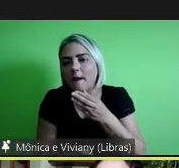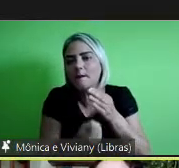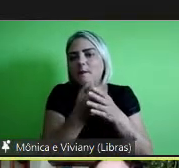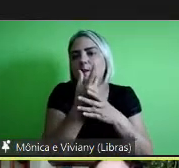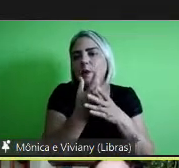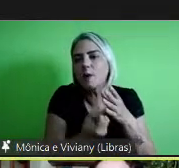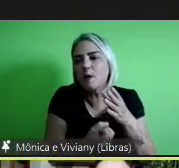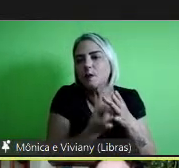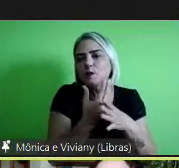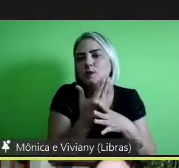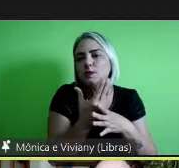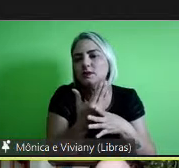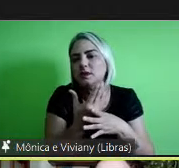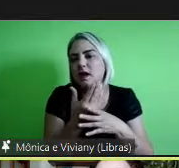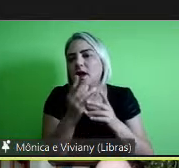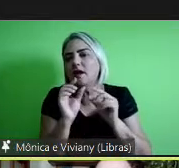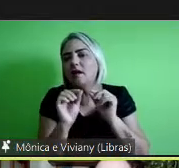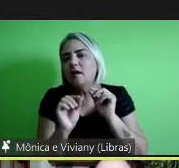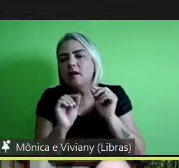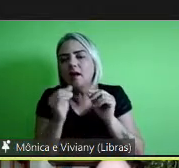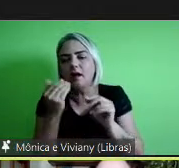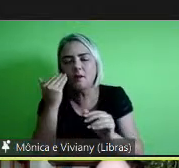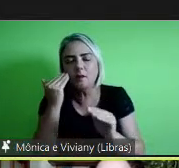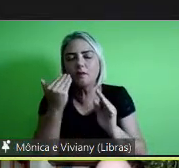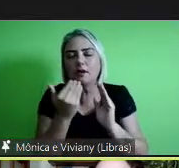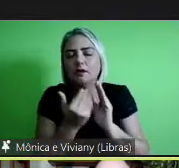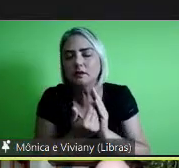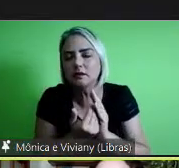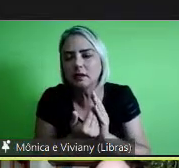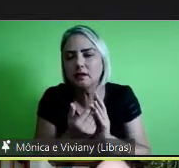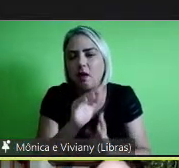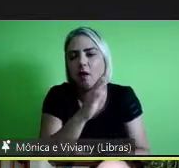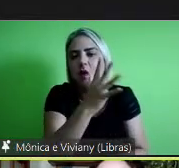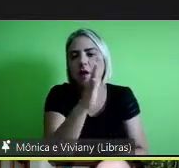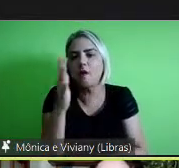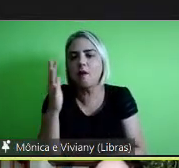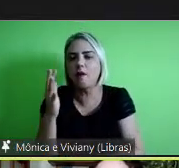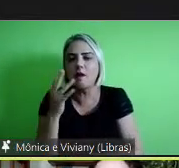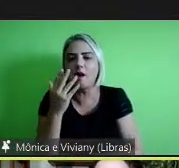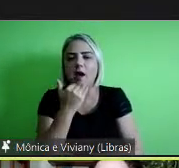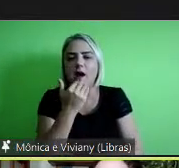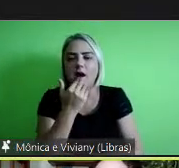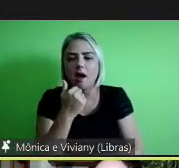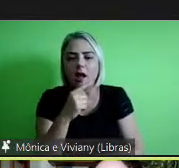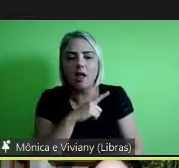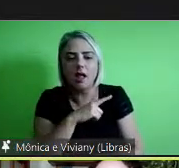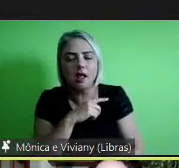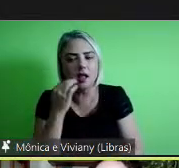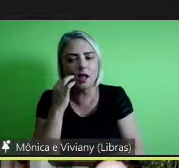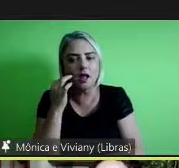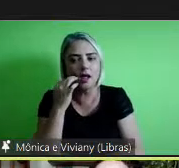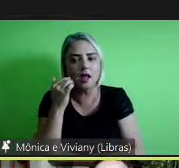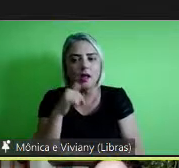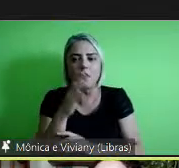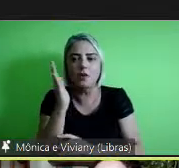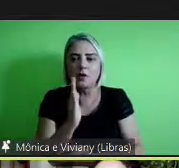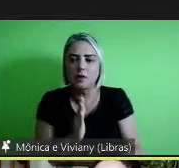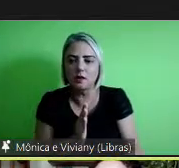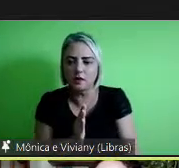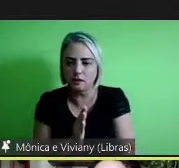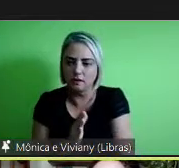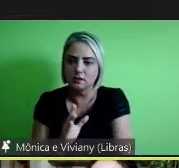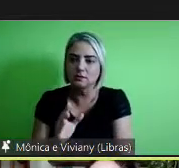publications were made, we didn't have yet the understanding of food environments